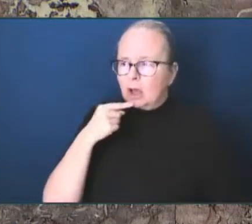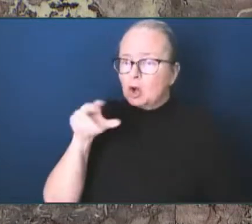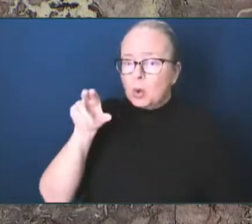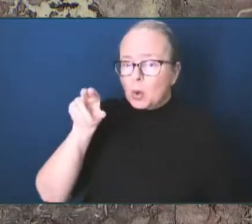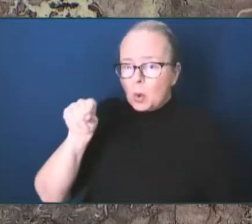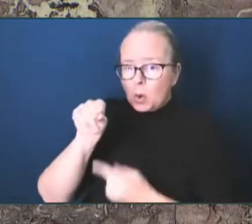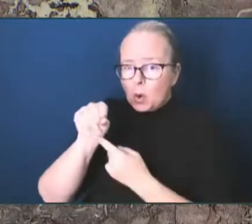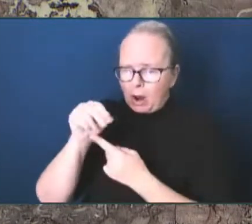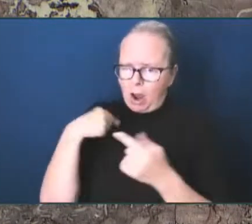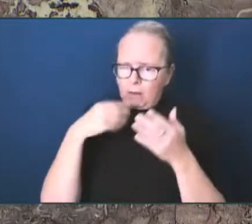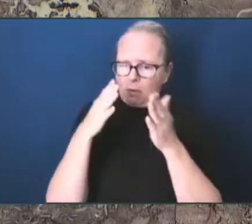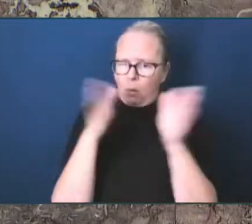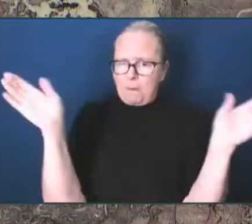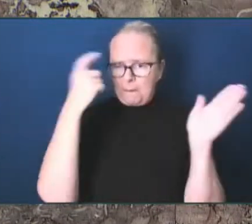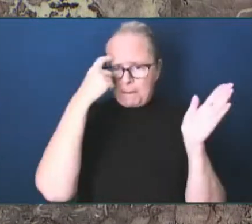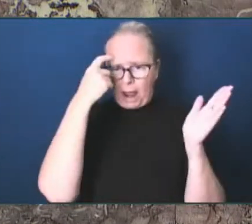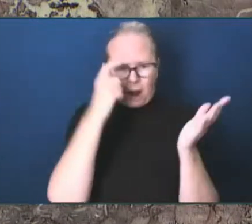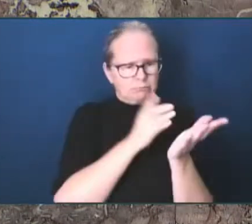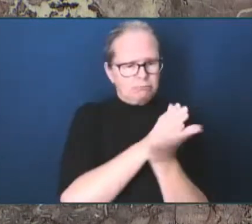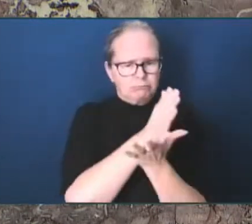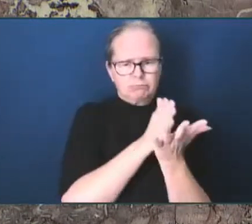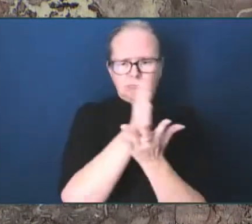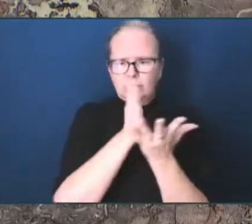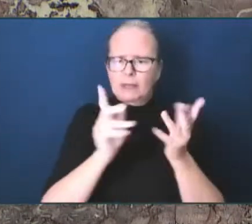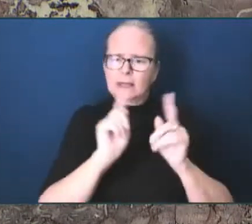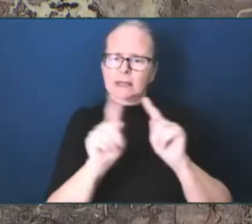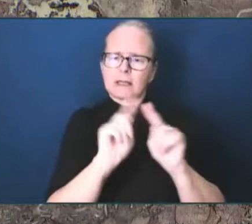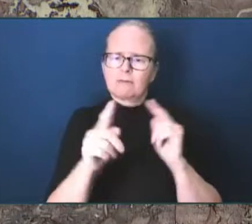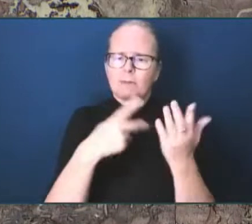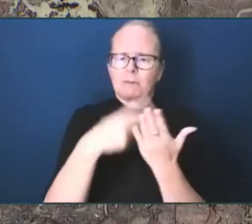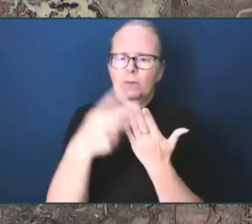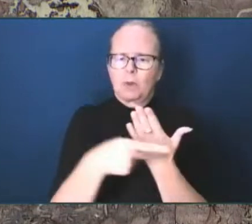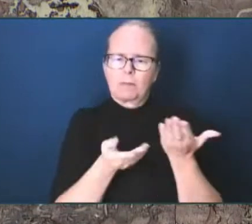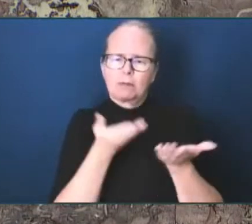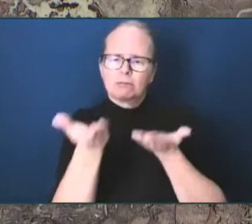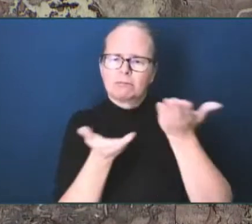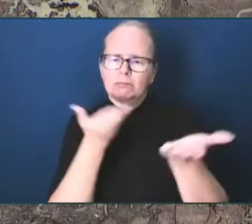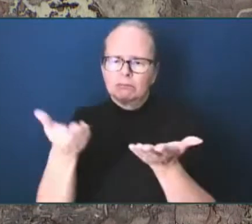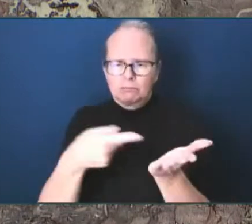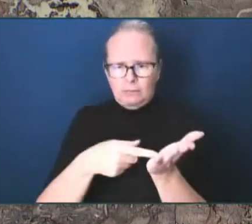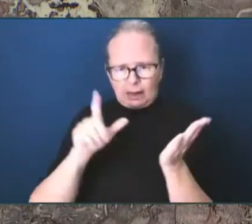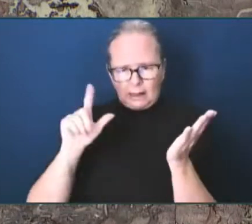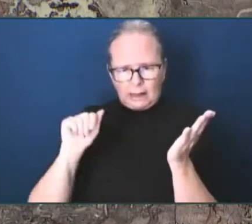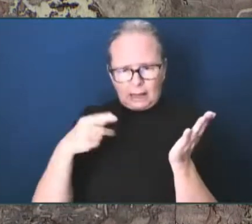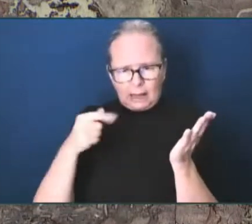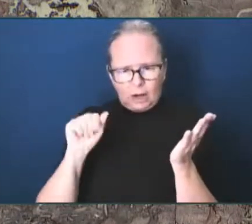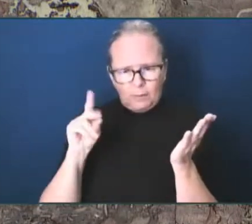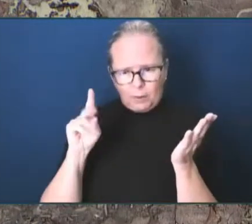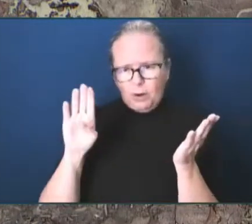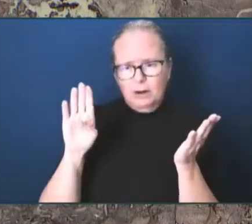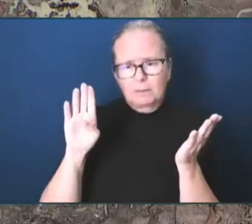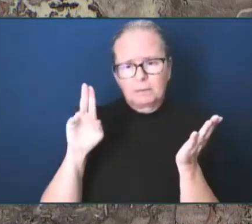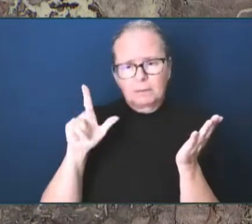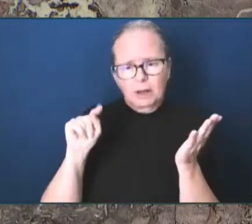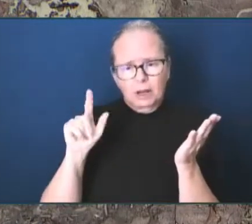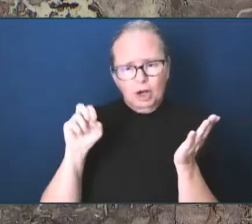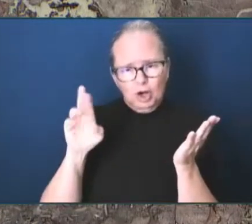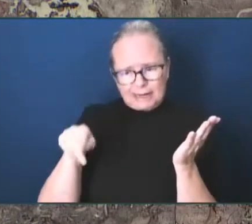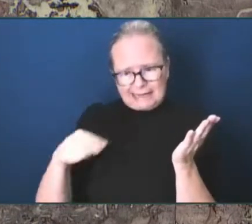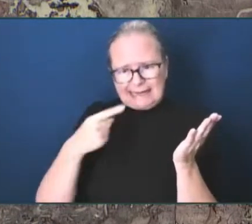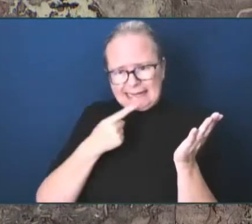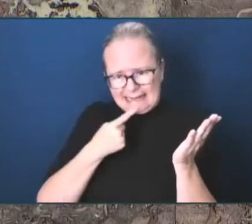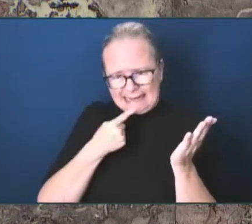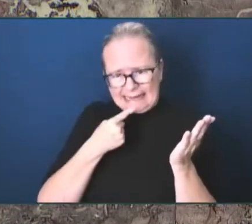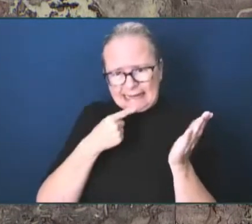#1 recommendation of the Lepard-Butler report was for these kind of crisis calls that there be non-police